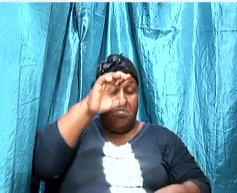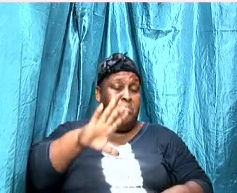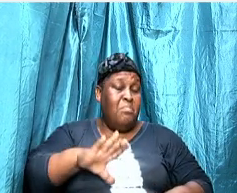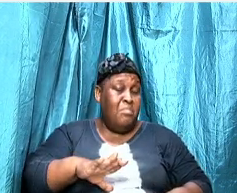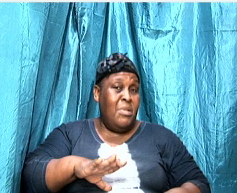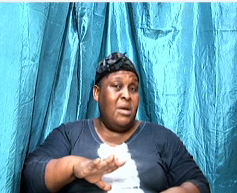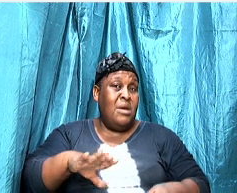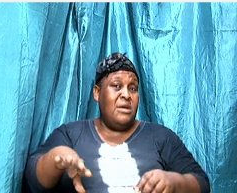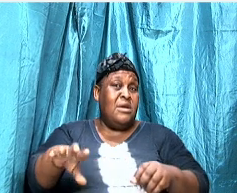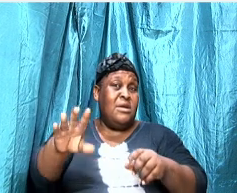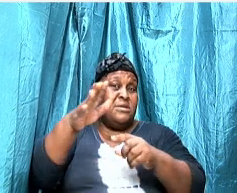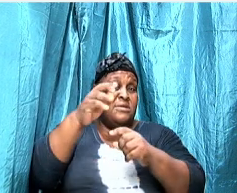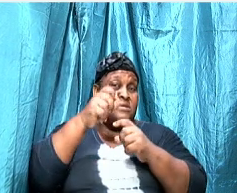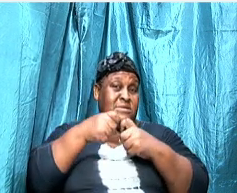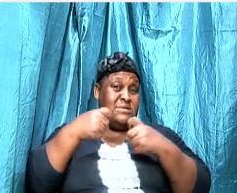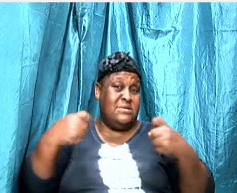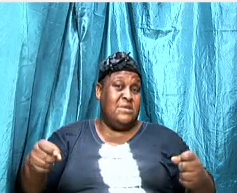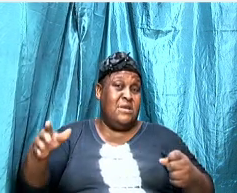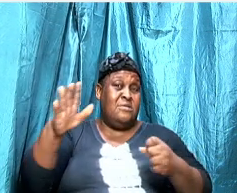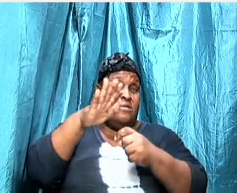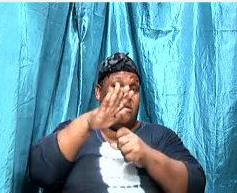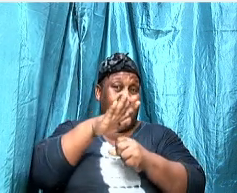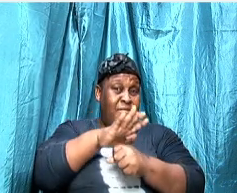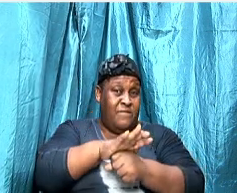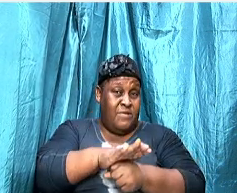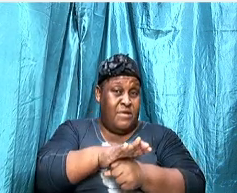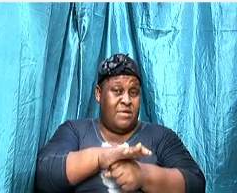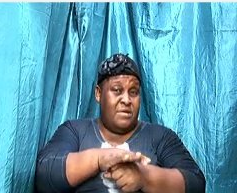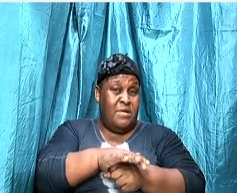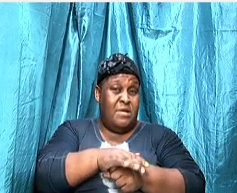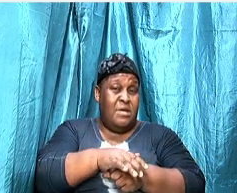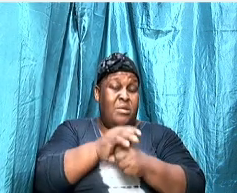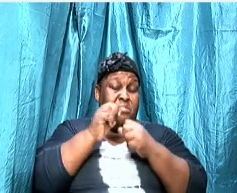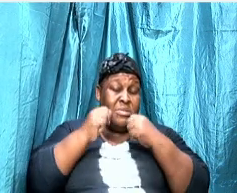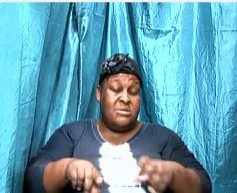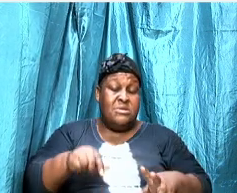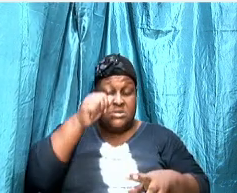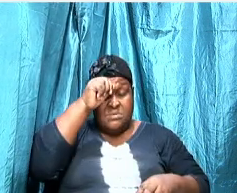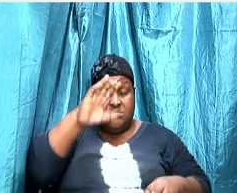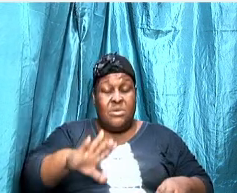will not impute iniquity. And so, you know,